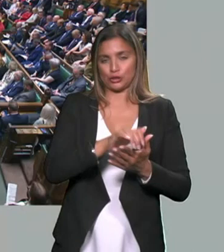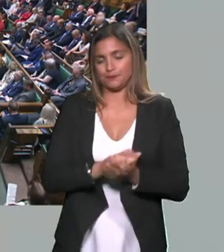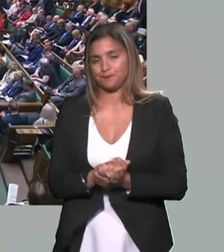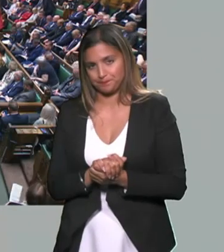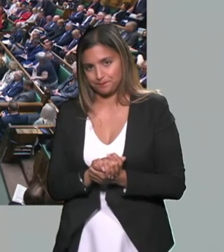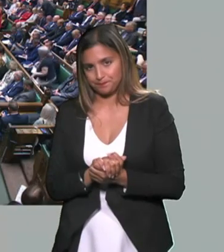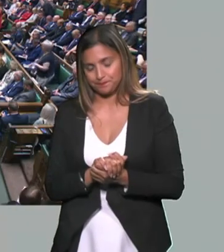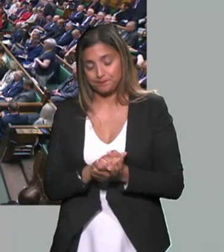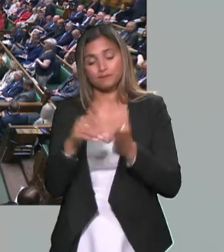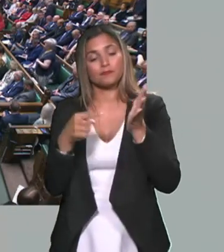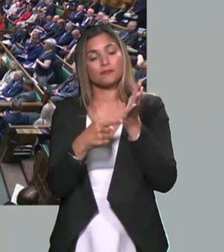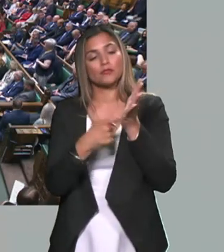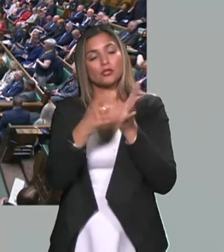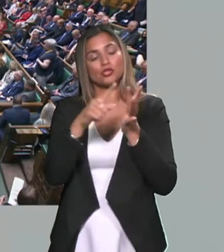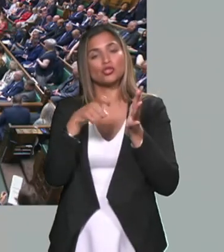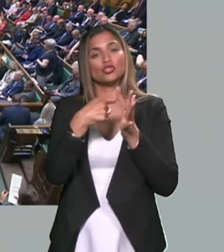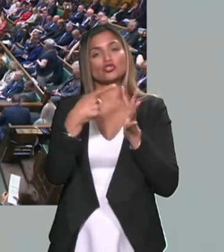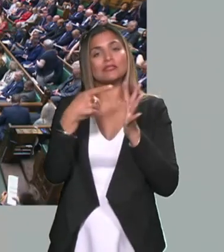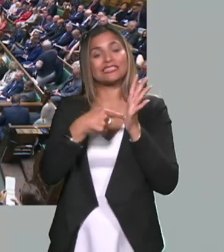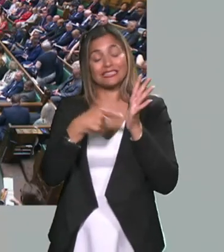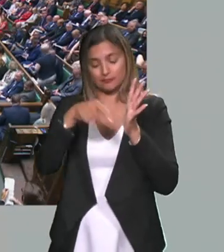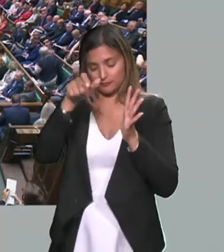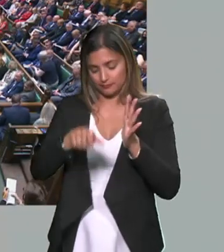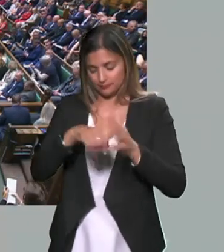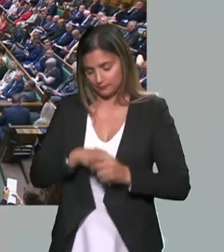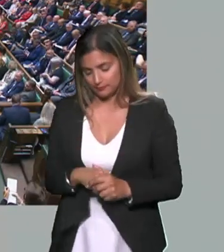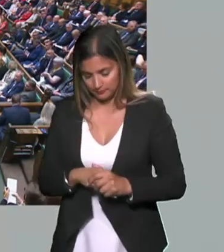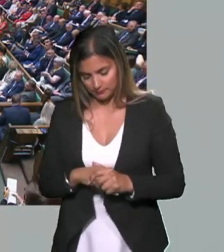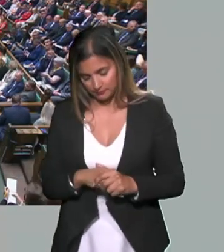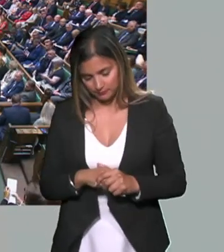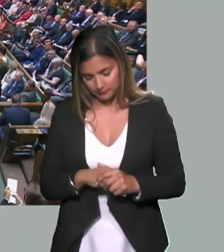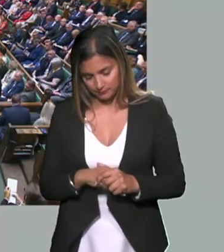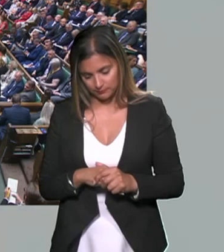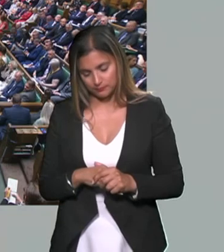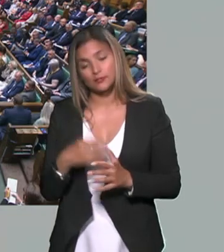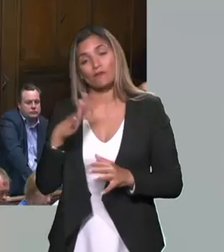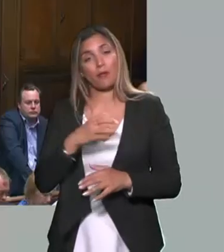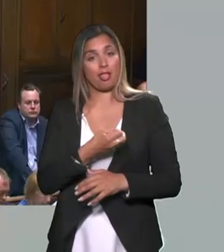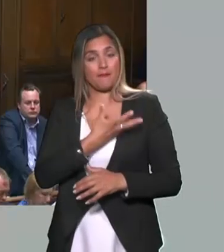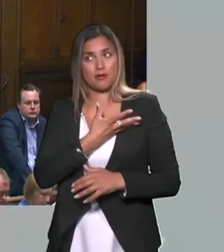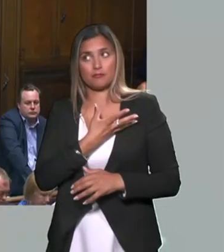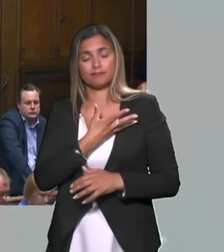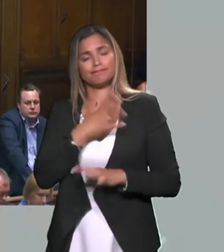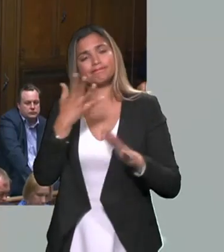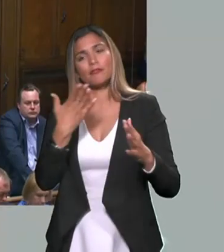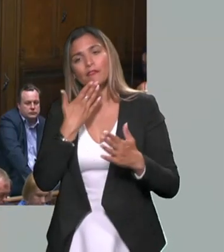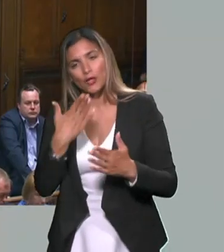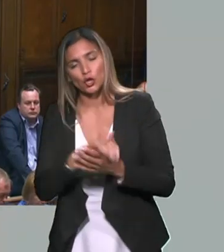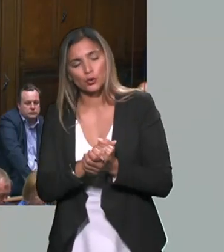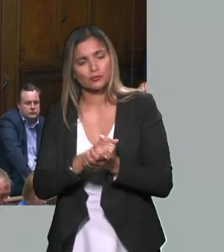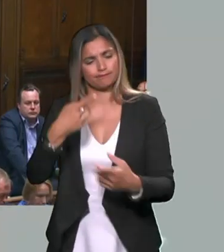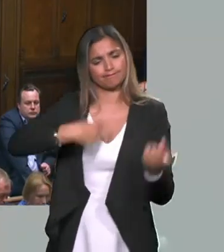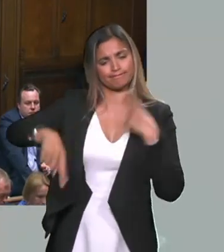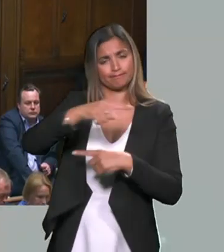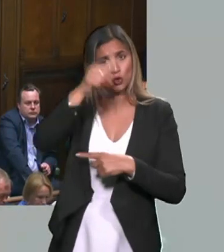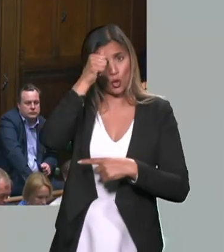Trickett. Thank you, sir. We now know that every ambulance service in the whole country is in a critical state. But